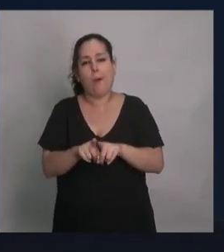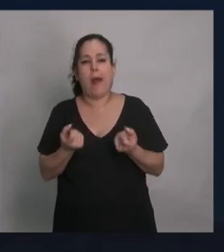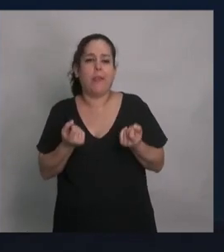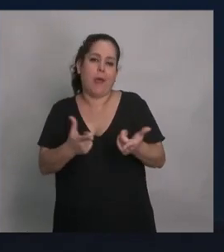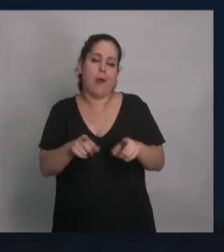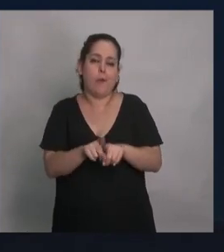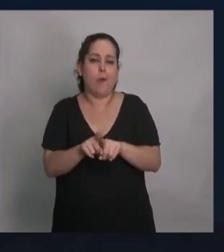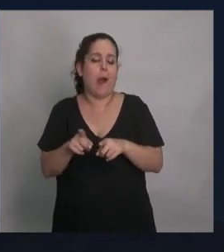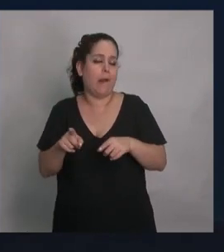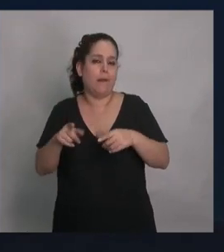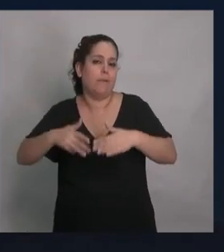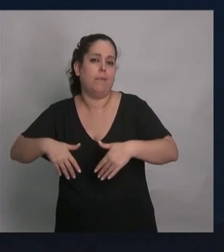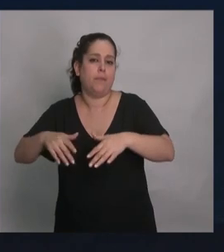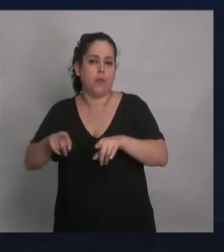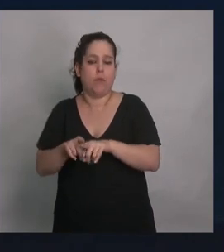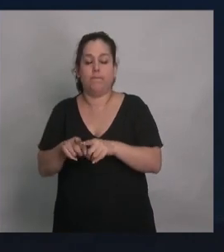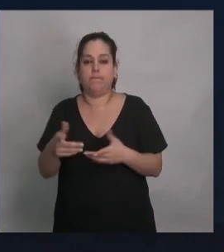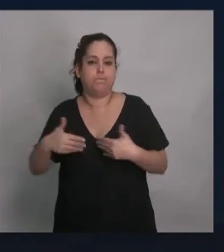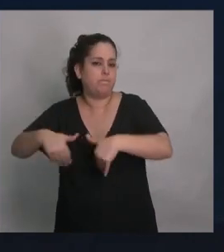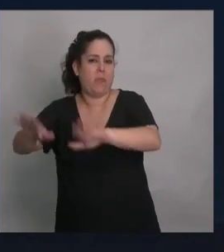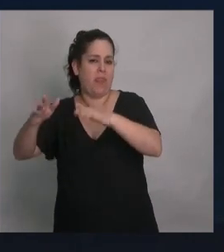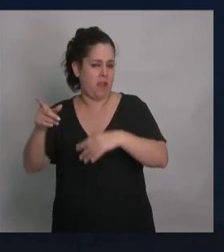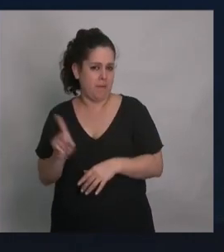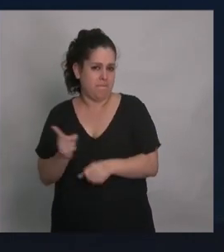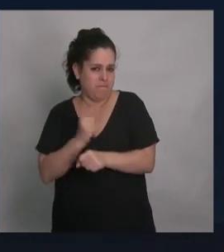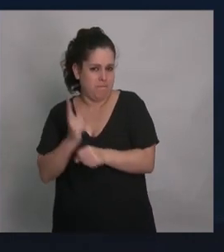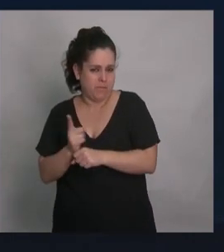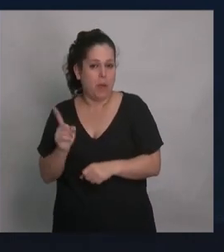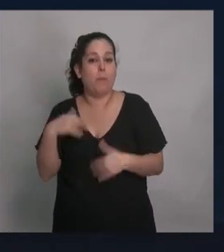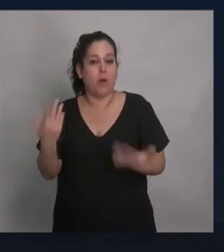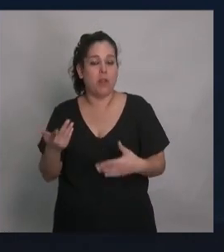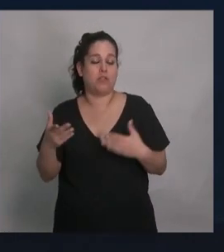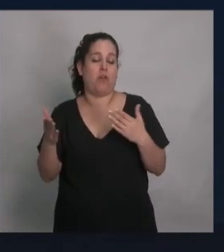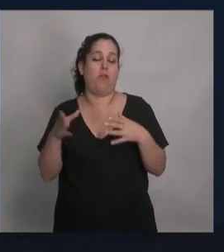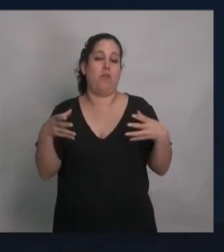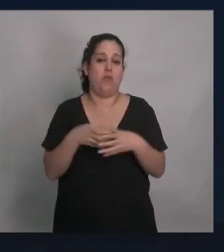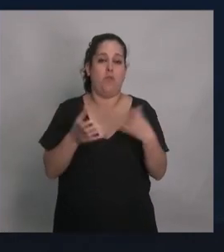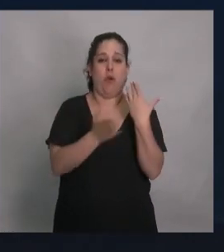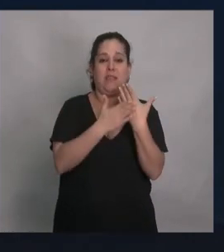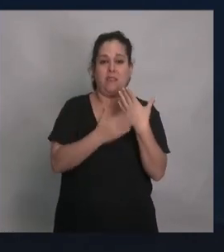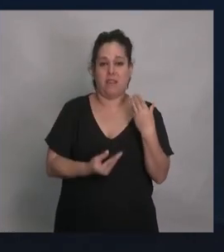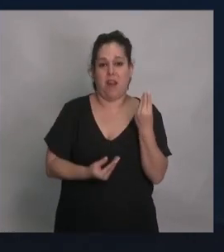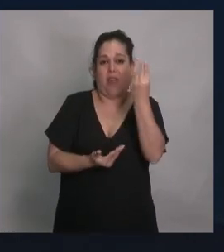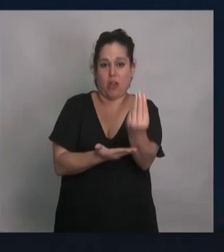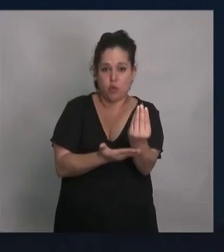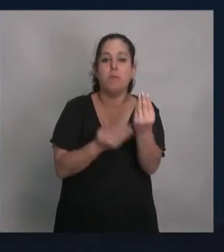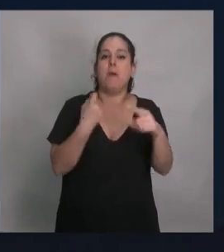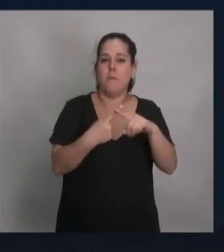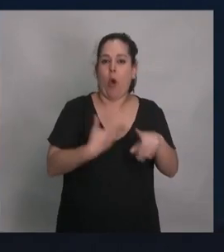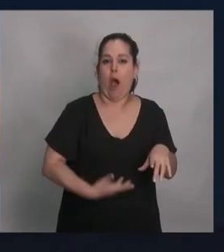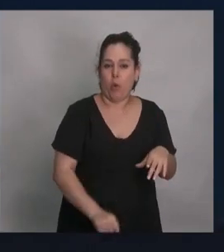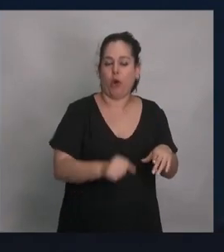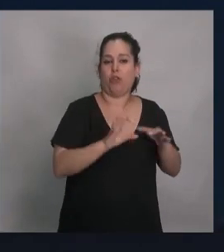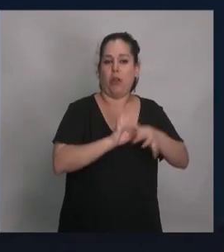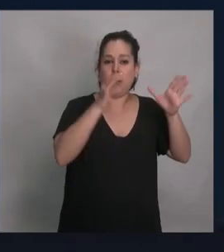to the conservatives. And so, the left, when the struggle for free and gratuitous what they're